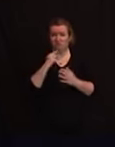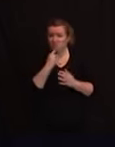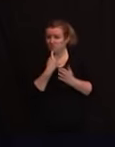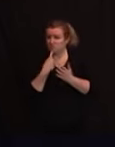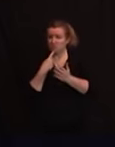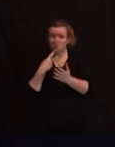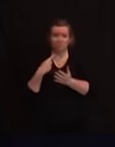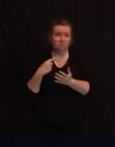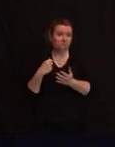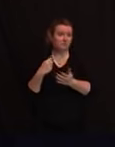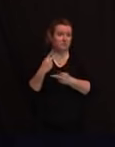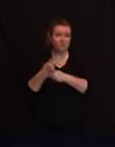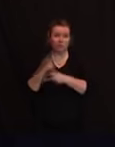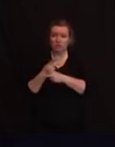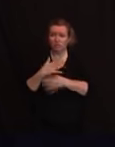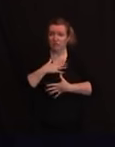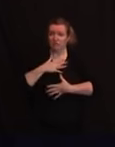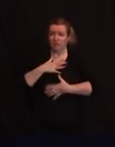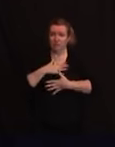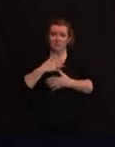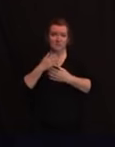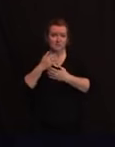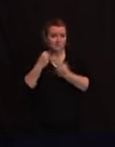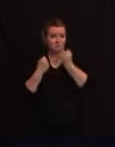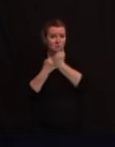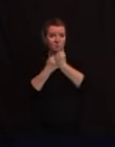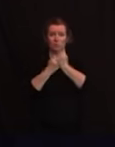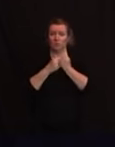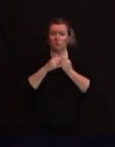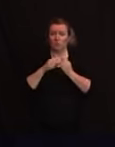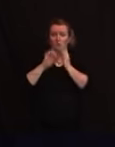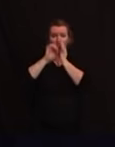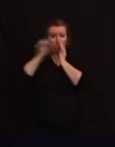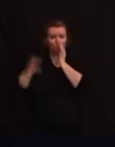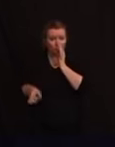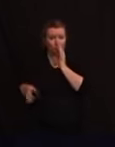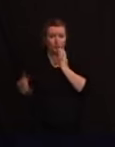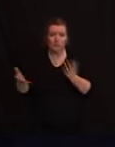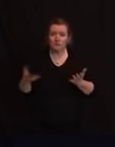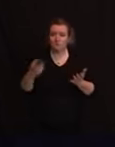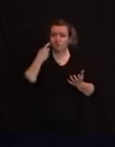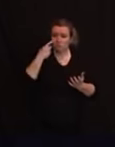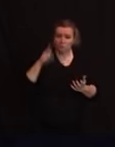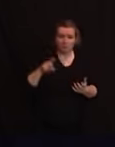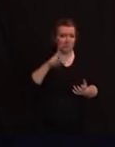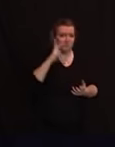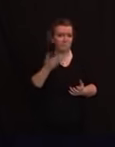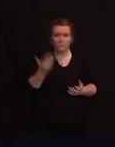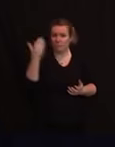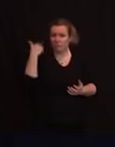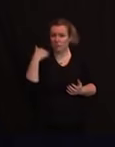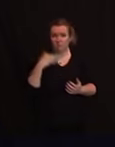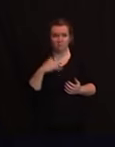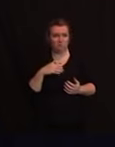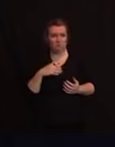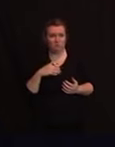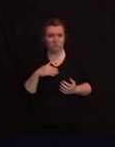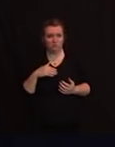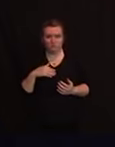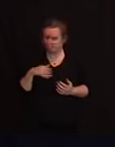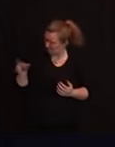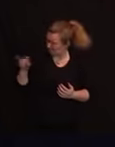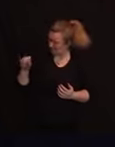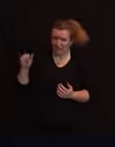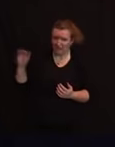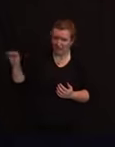pulmonary support and respiratory ventilation is what I've never quite seen. I don't know, Lisa, if you've seen anything like